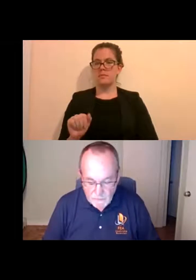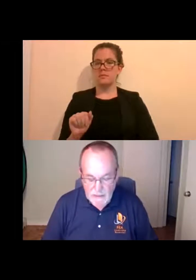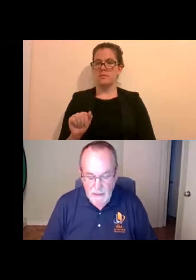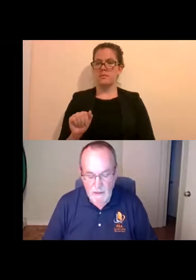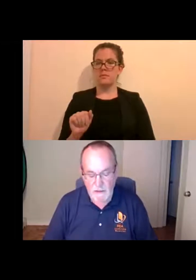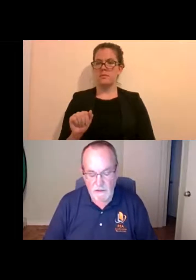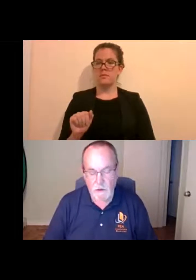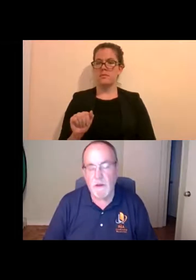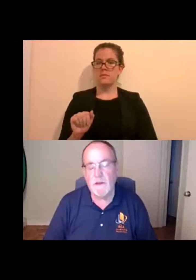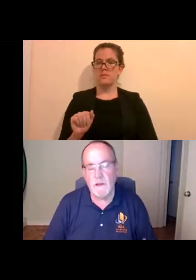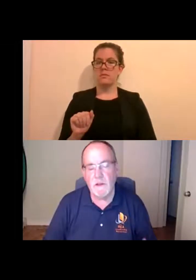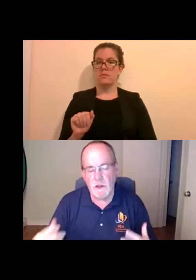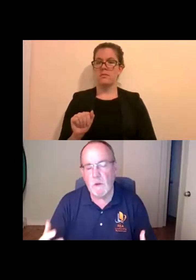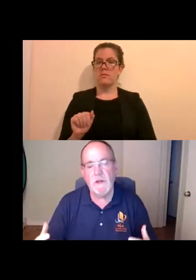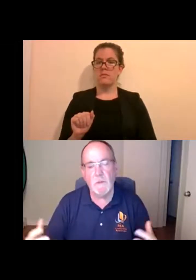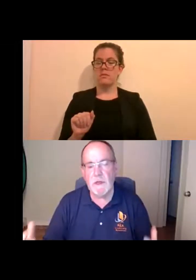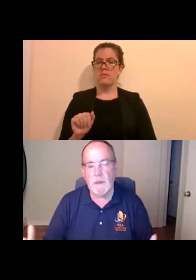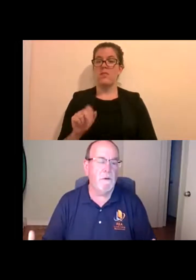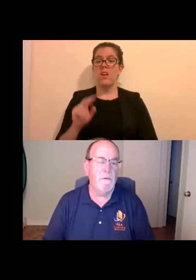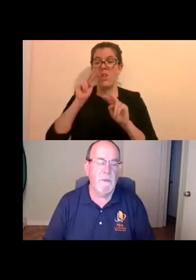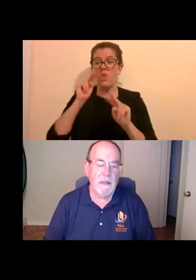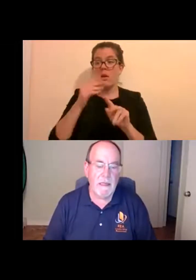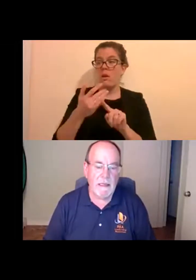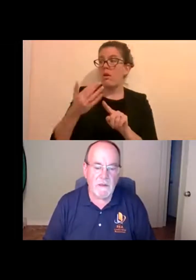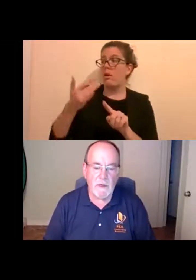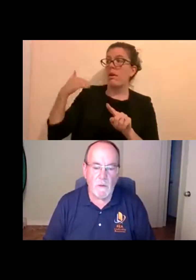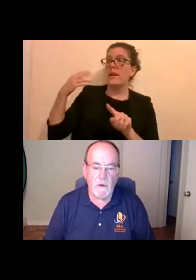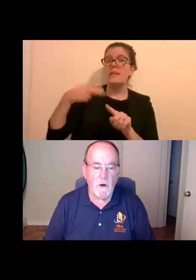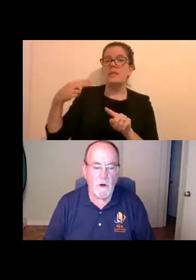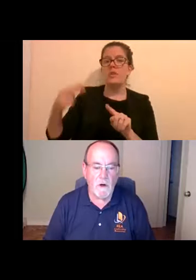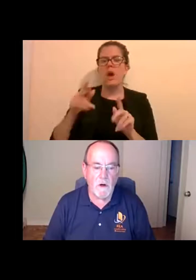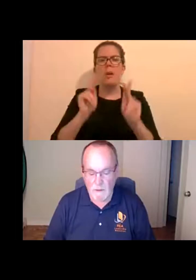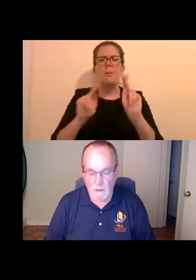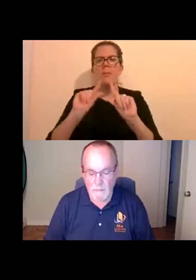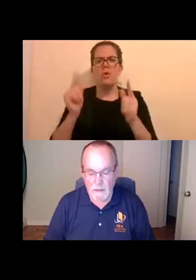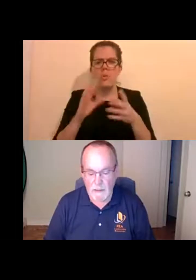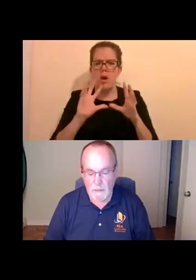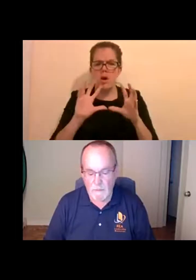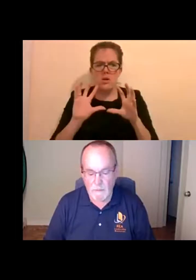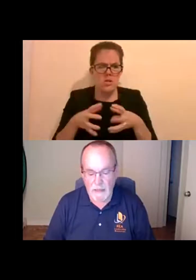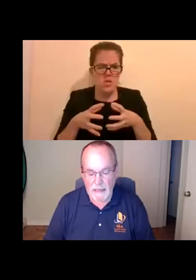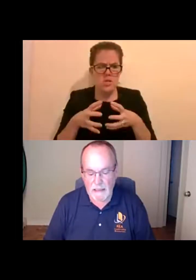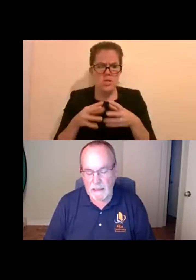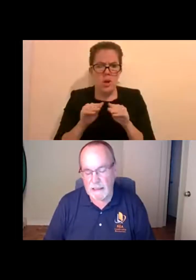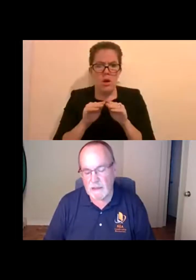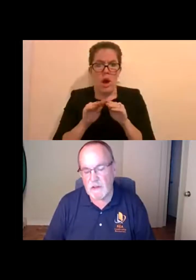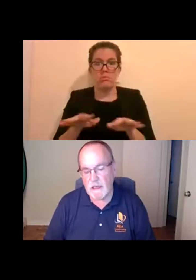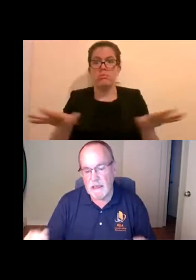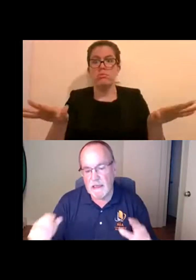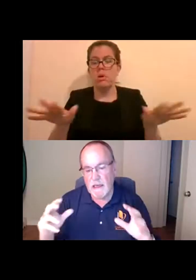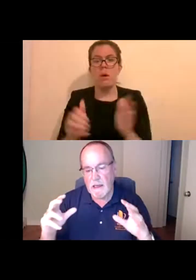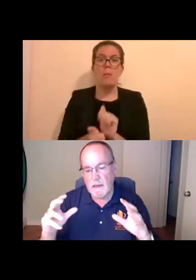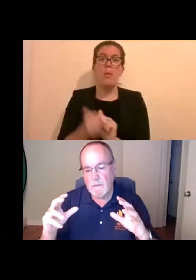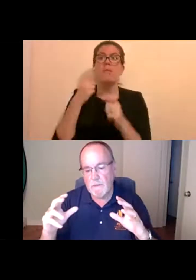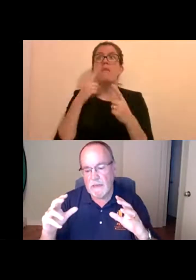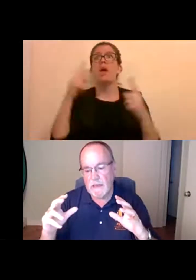is of the the Jewish people, and that's really where the word came from. And it's